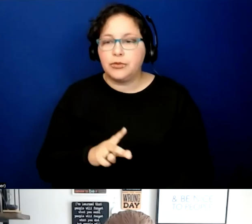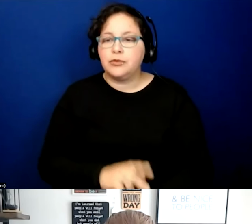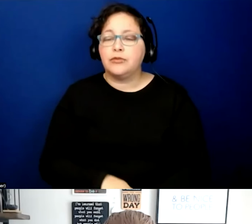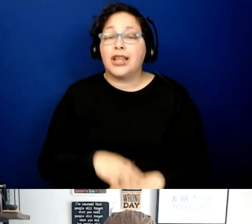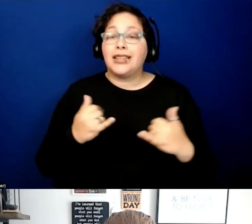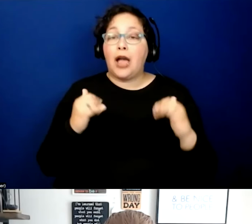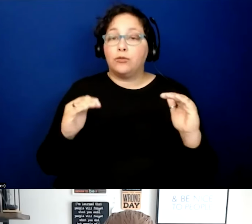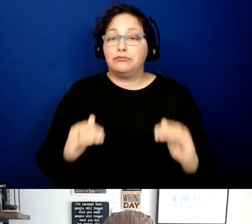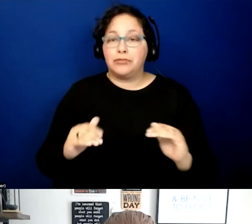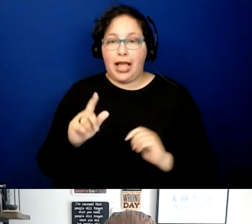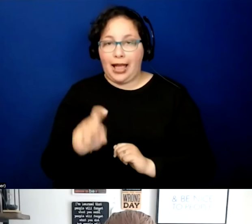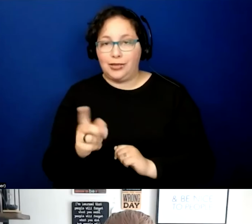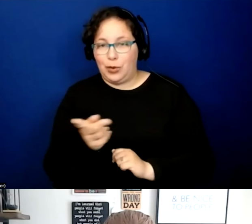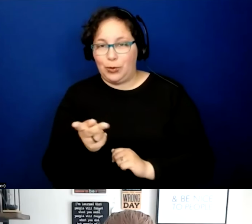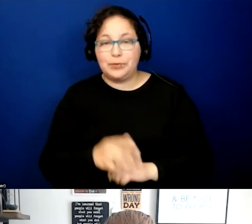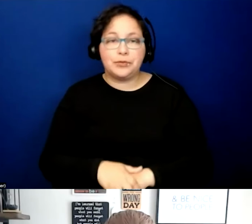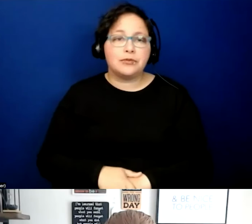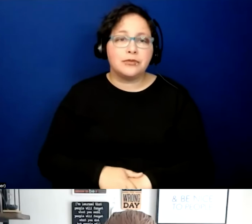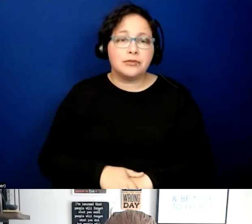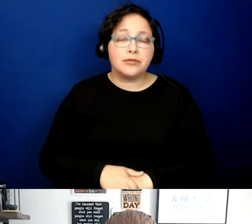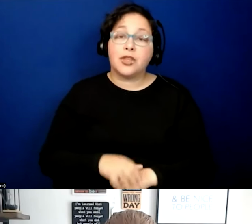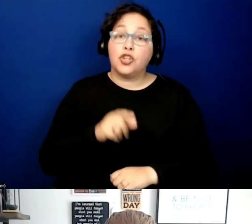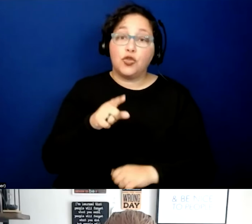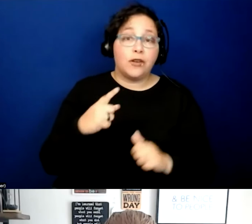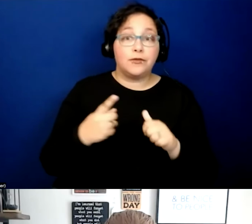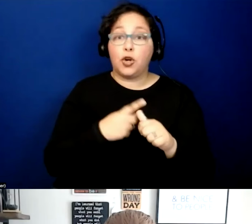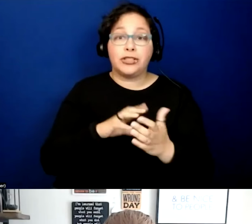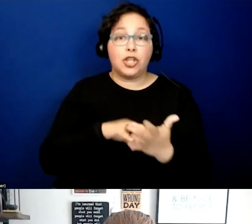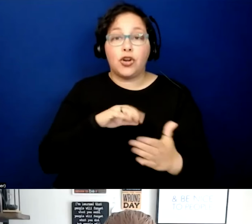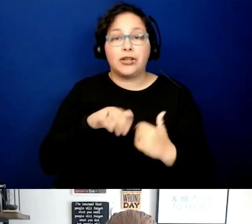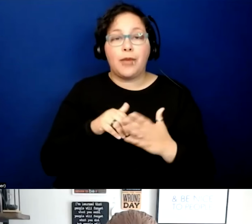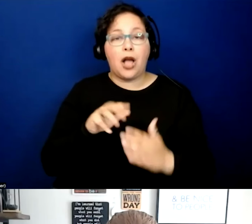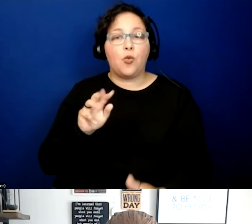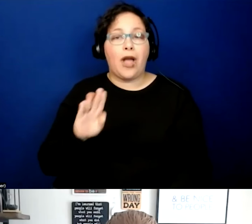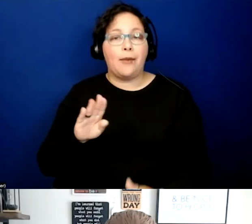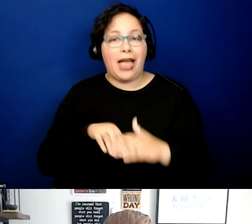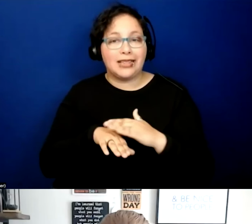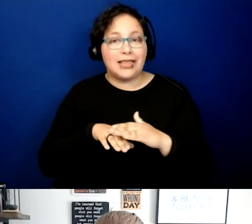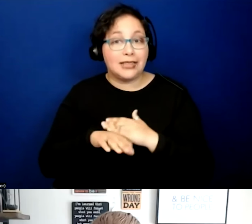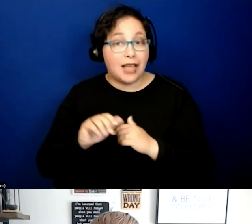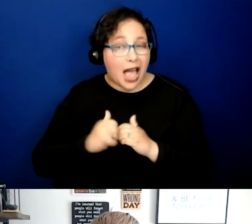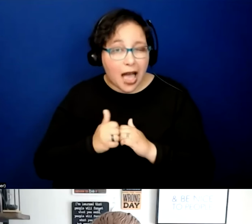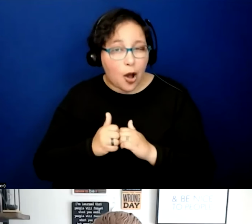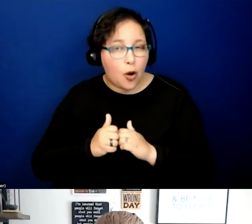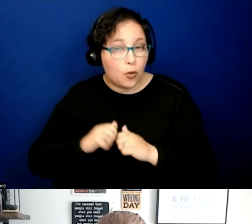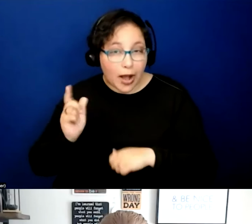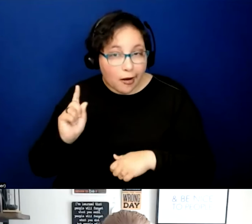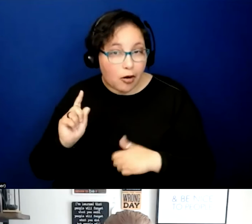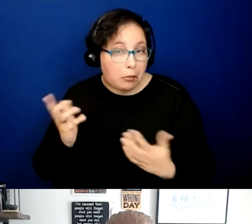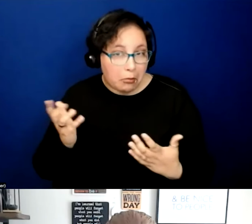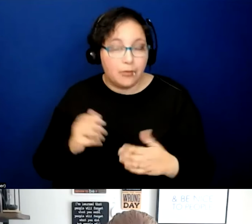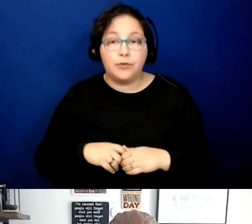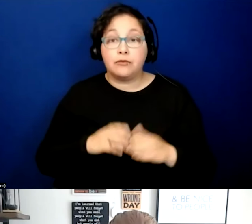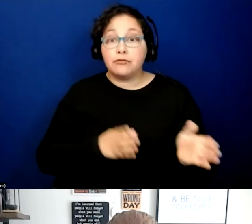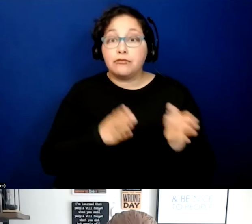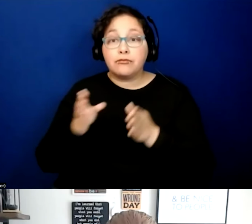next question for both of you is, how or where did you first learn about web accessibility, and how did you get started? And were there any